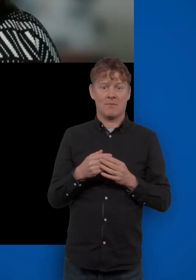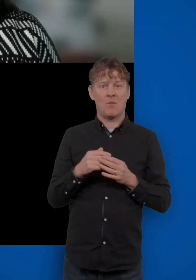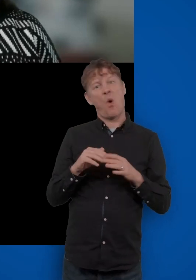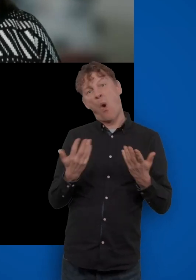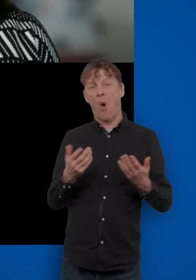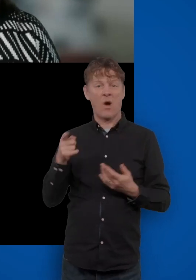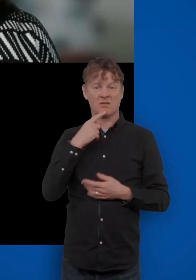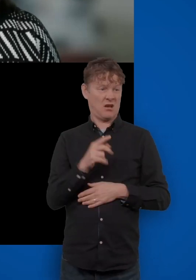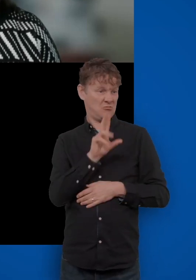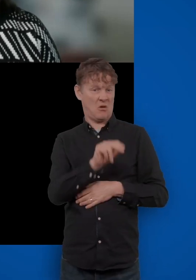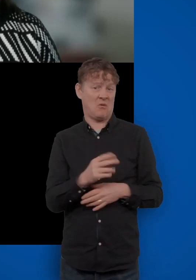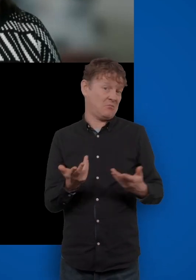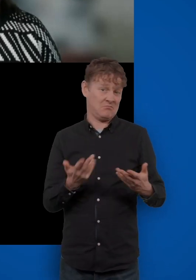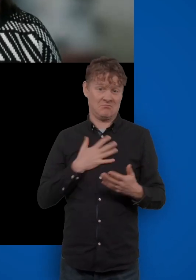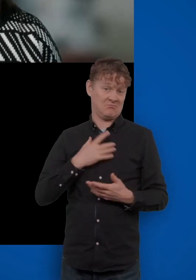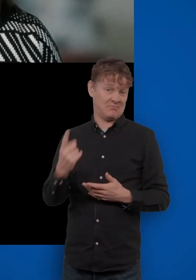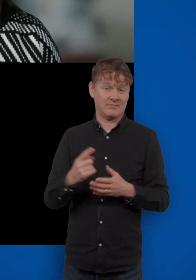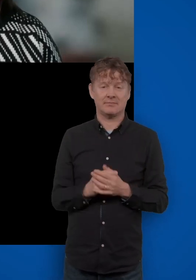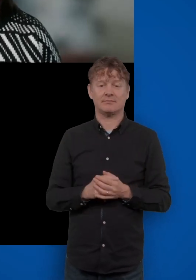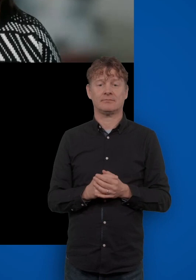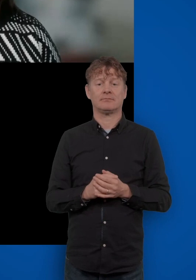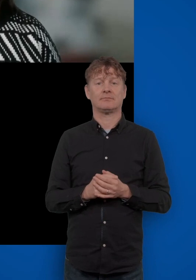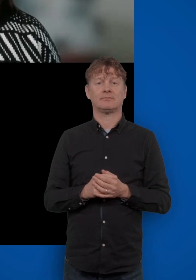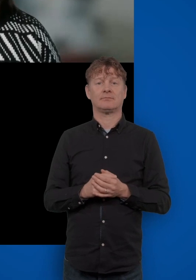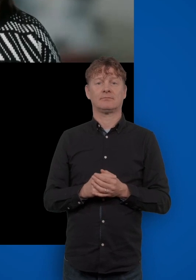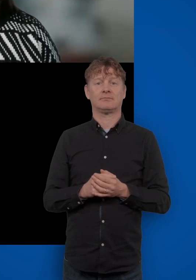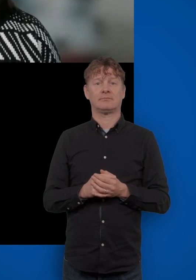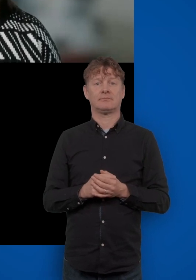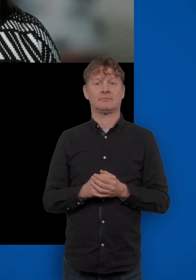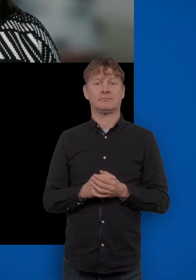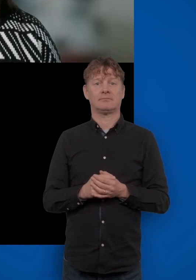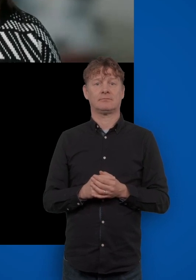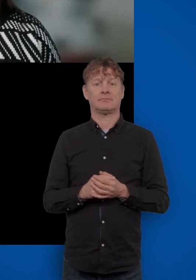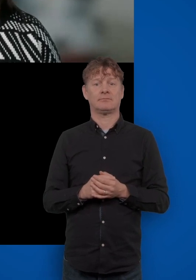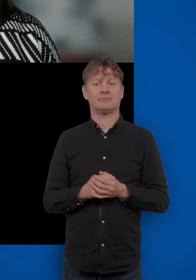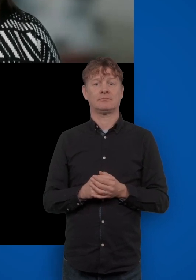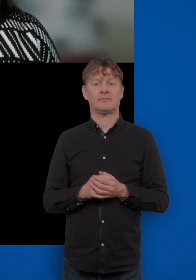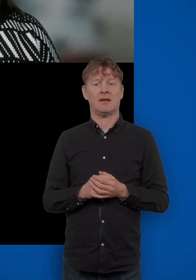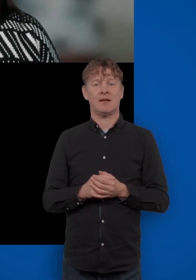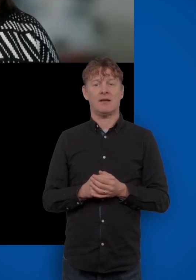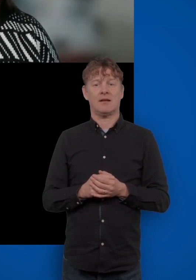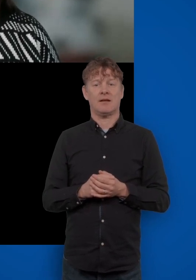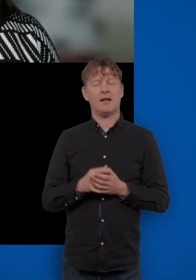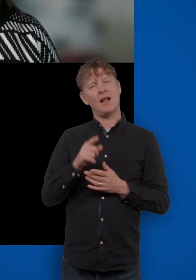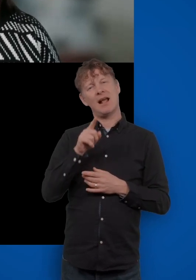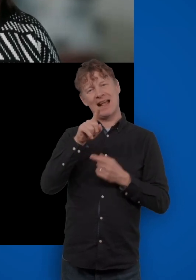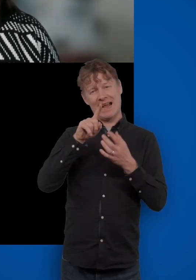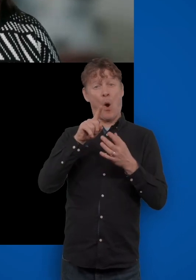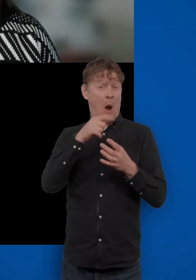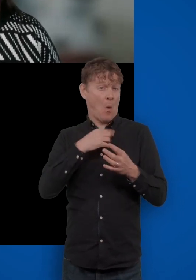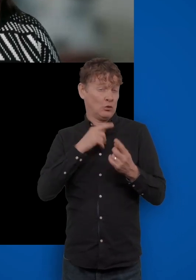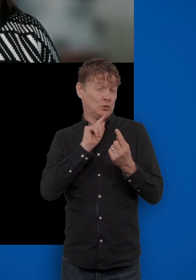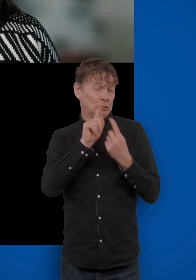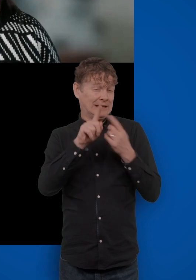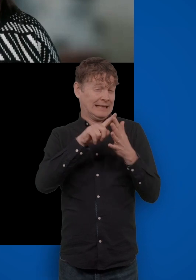bad for you, Clay. That's also a legitimate answer. No, sure. I kind of want to relate it to the question about EDI